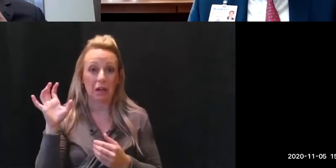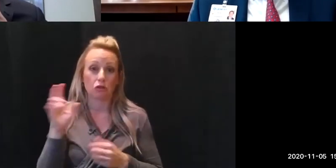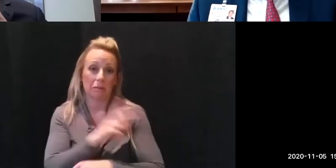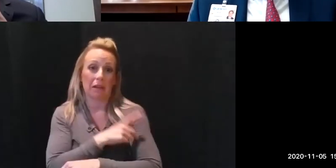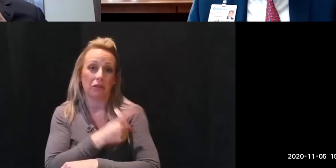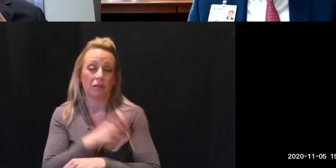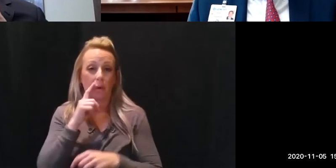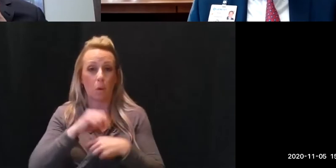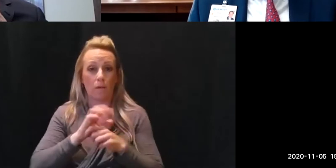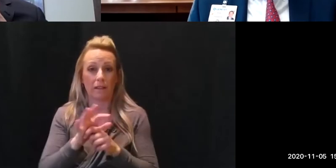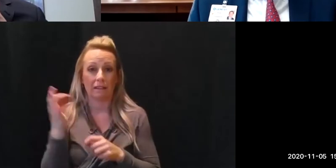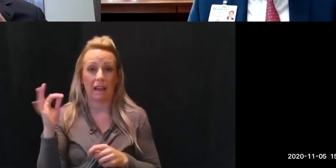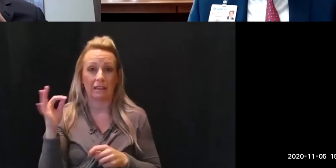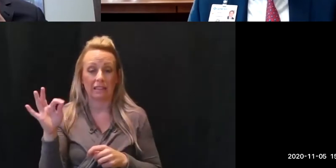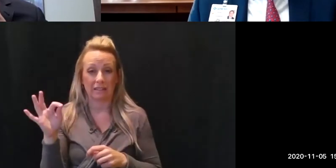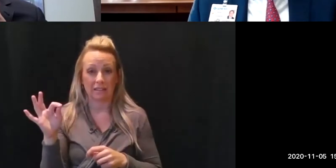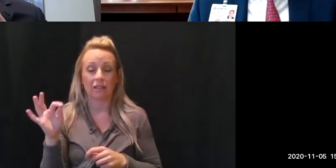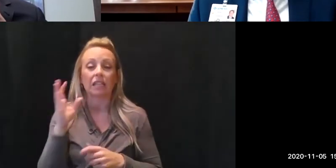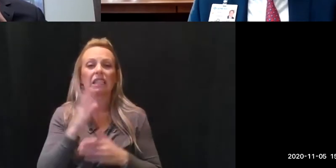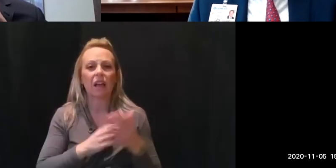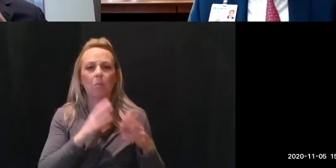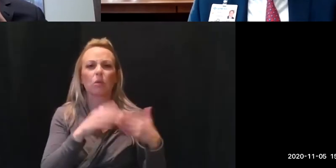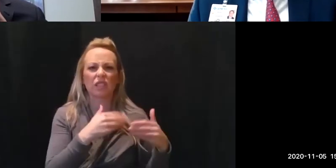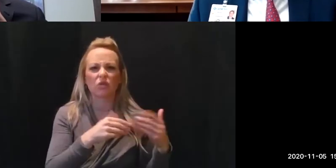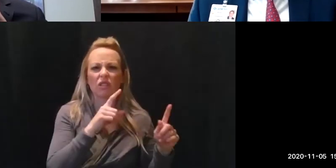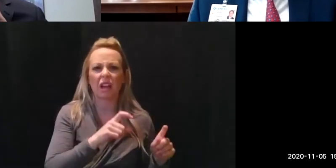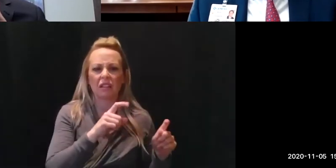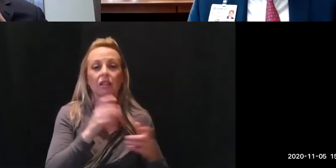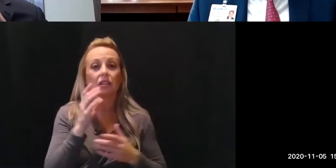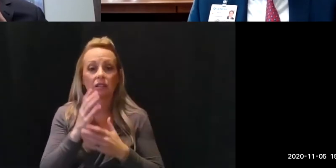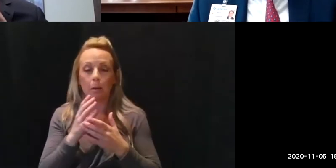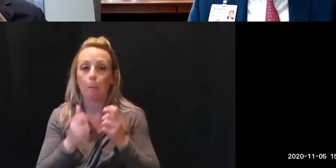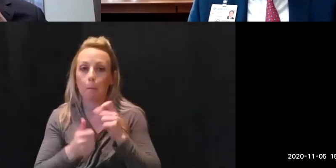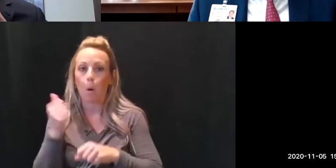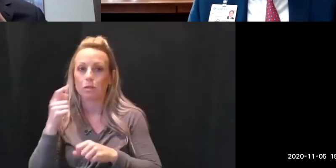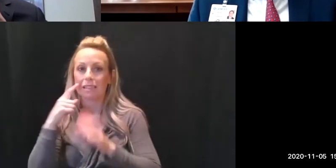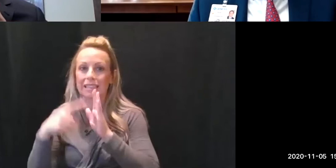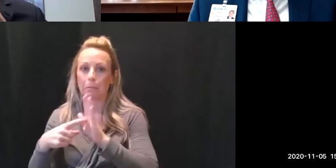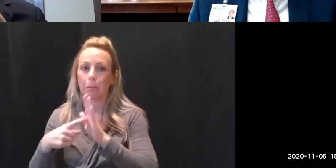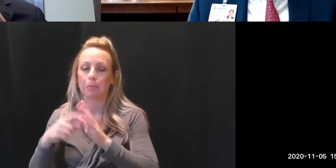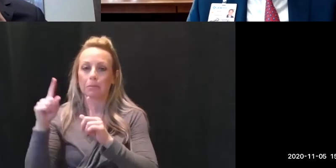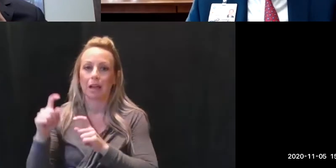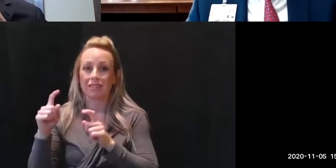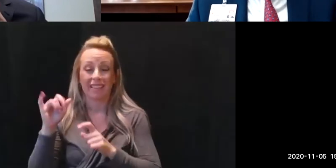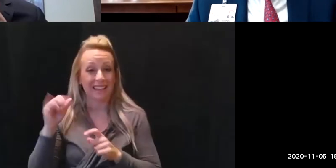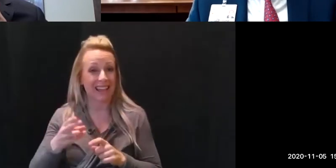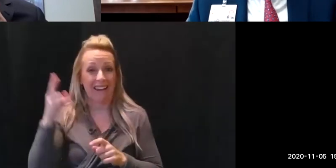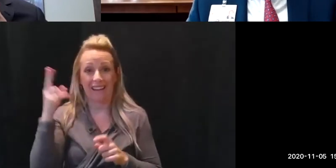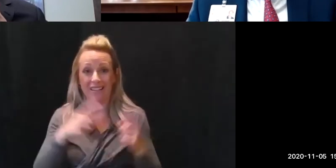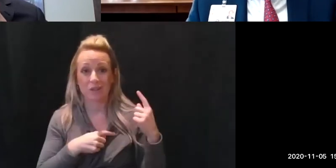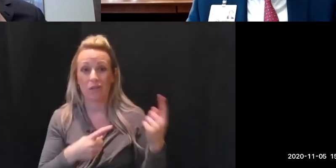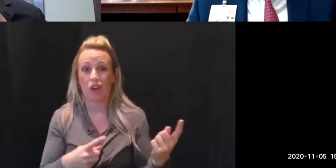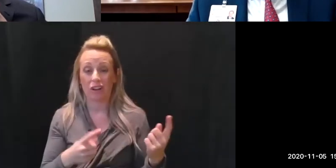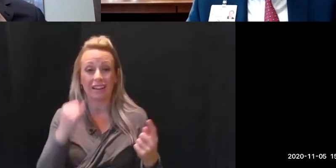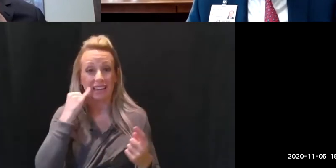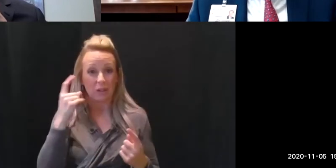COVID-19. Some of those were procedural tests, most were symptomatic tests. That's the highest number we've ever done by far. So if you wonder